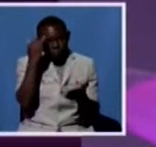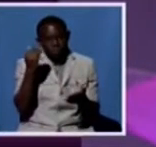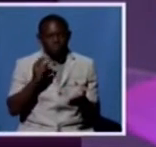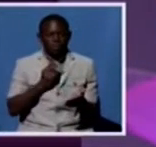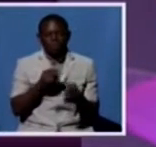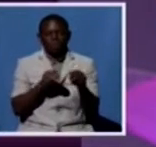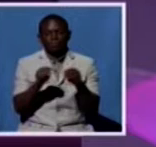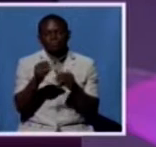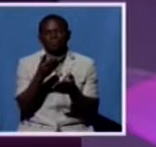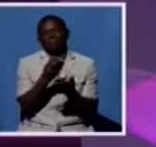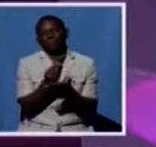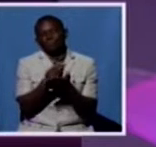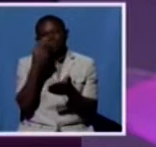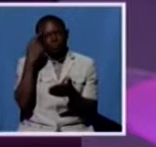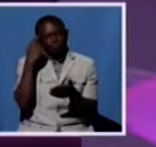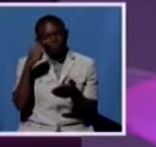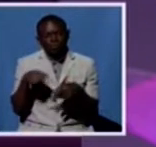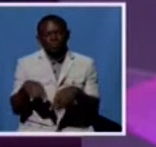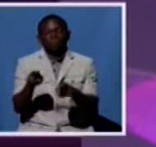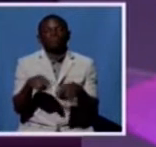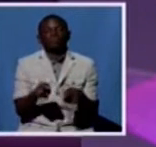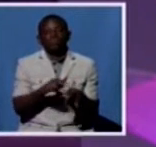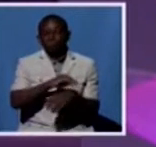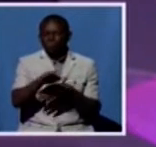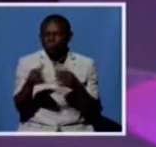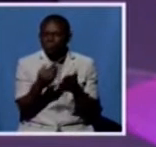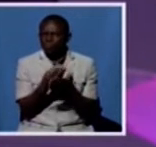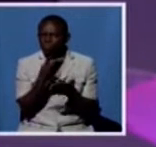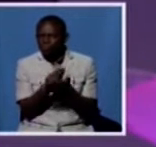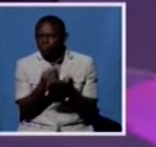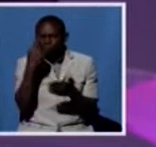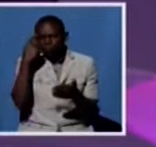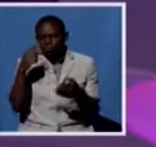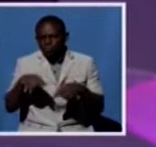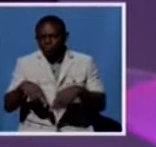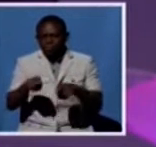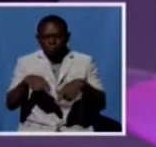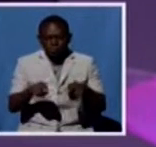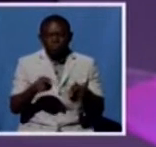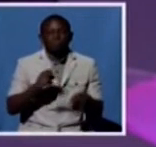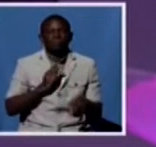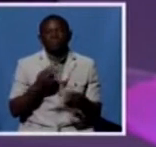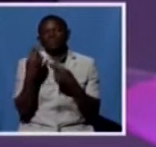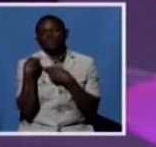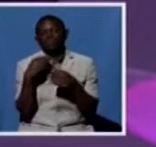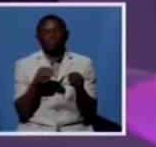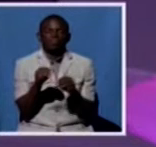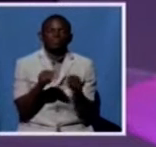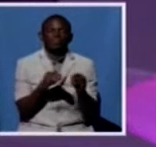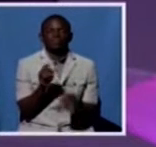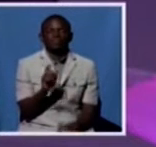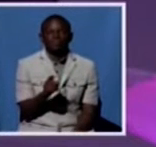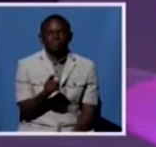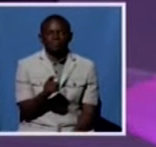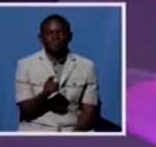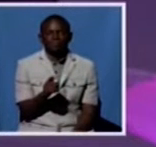So we essentially manage all the funds for the road sector. Our key functions essentially